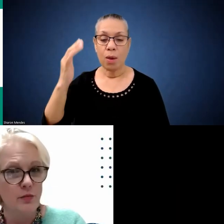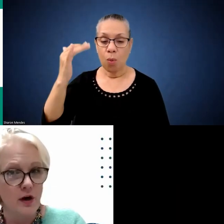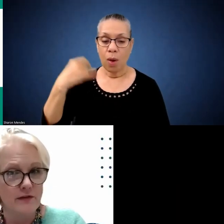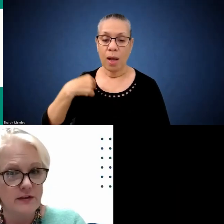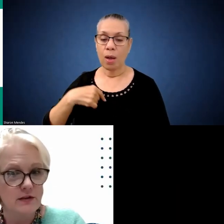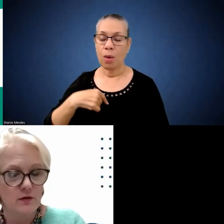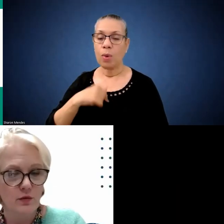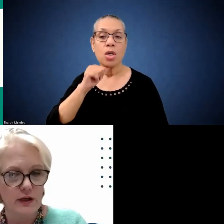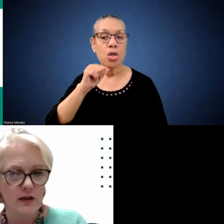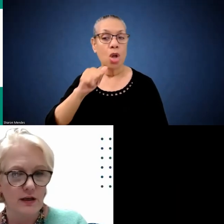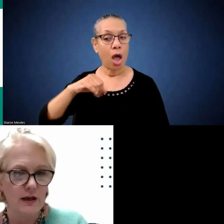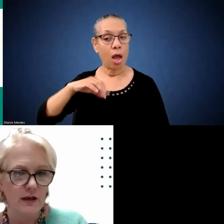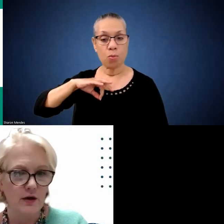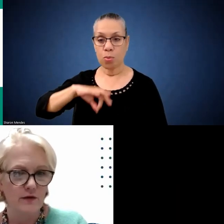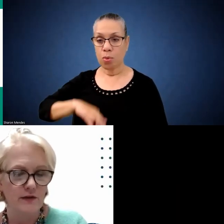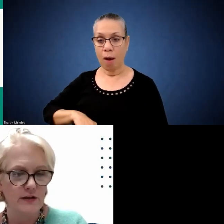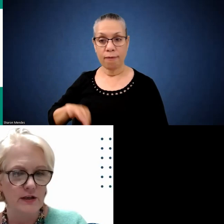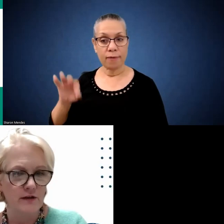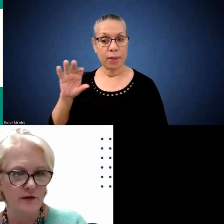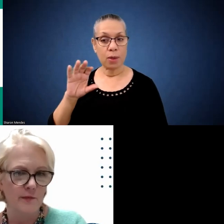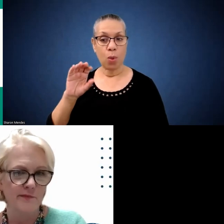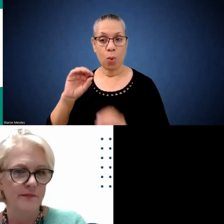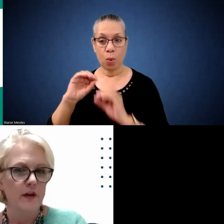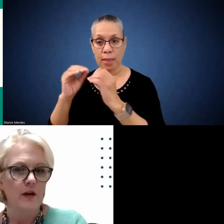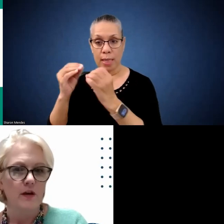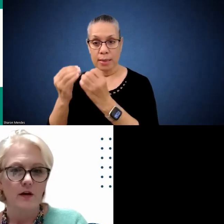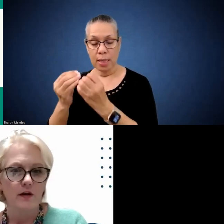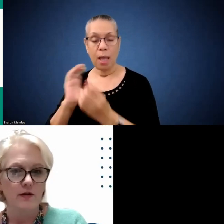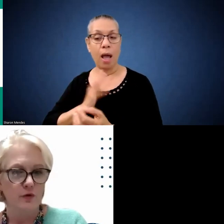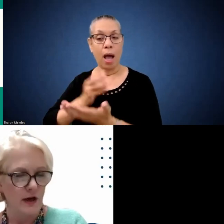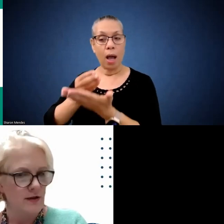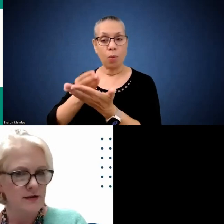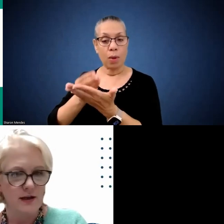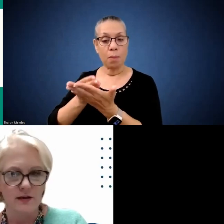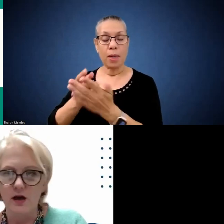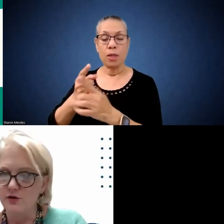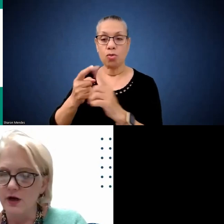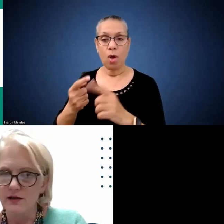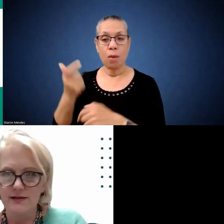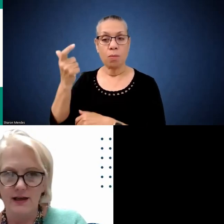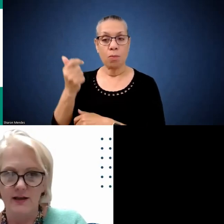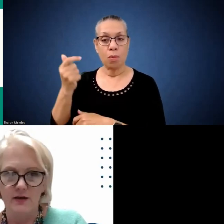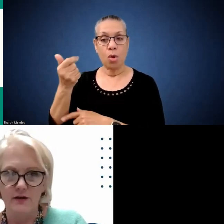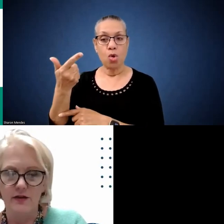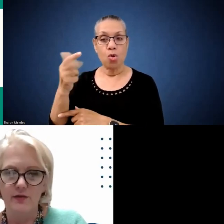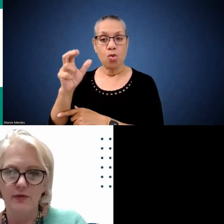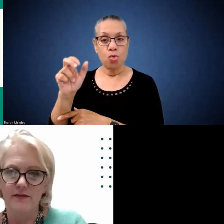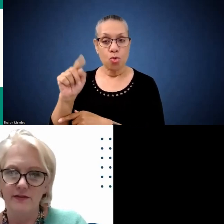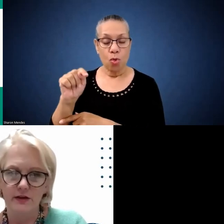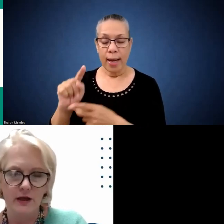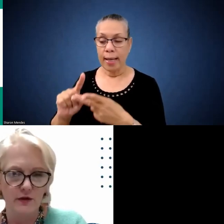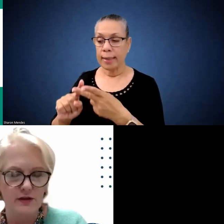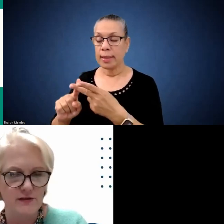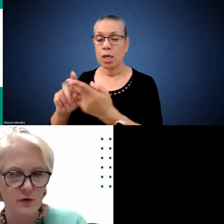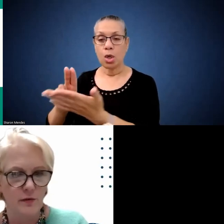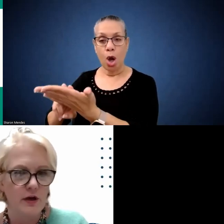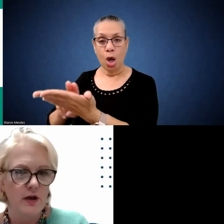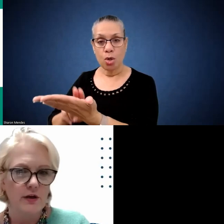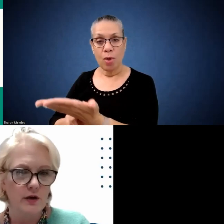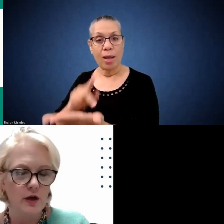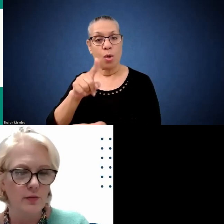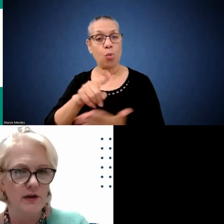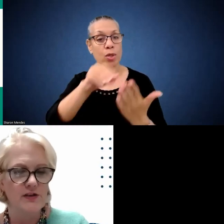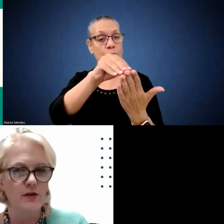We're a nonprofit. We get our funding from grants and contracts, and by filling out this